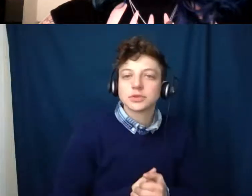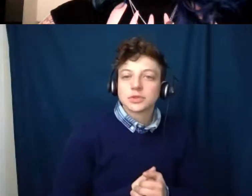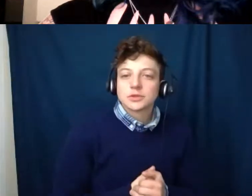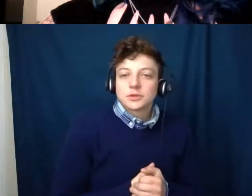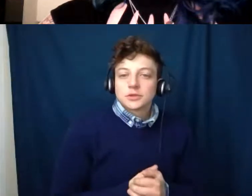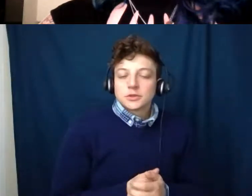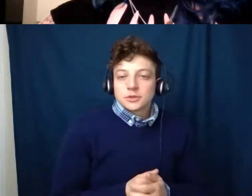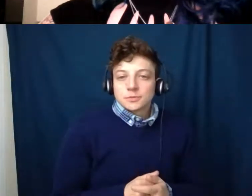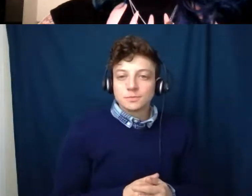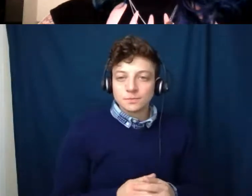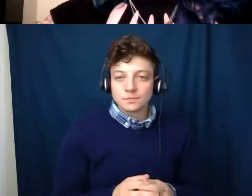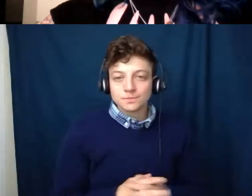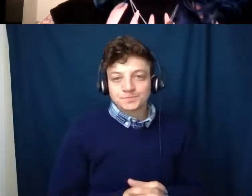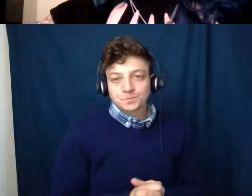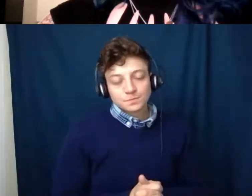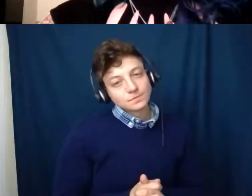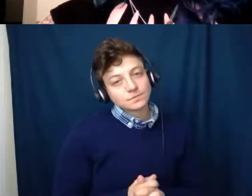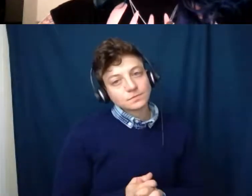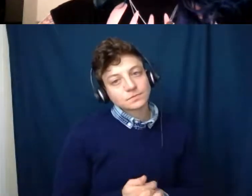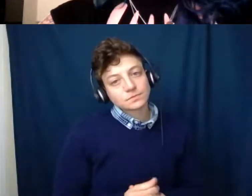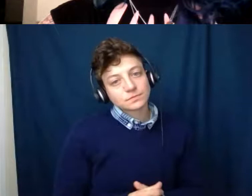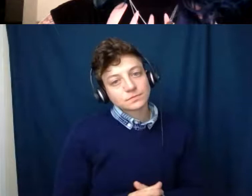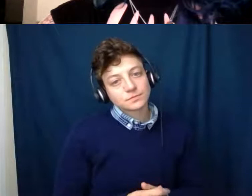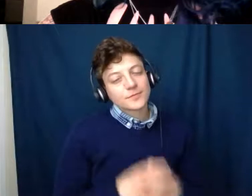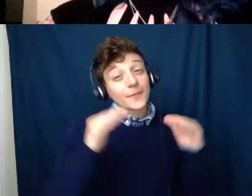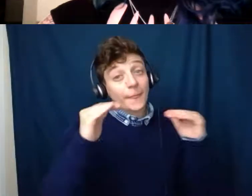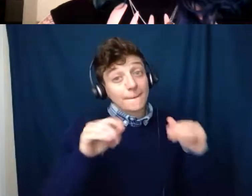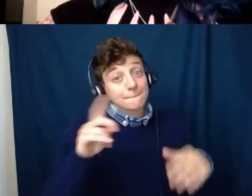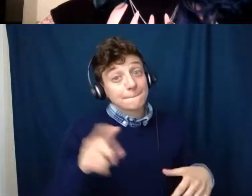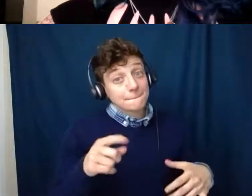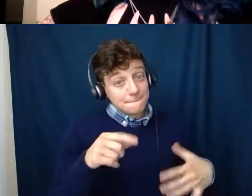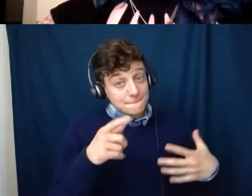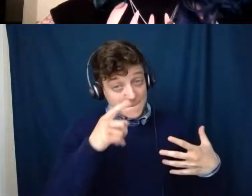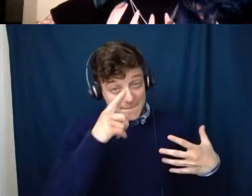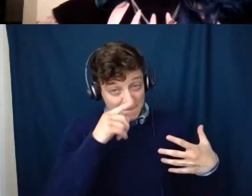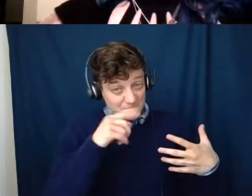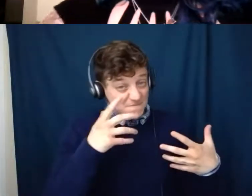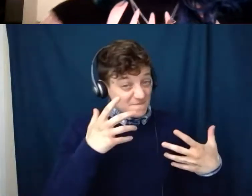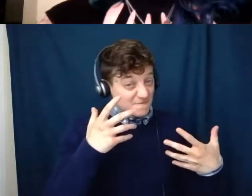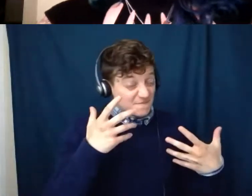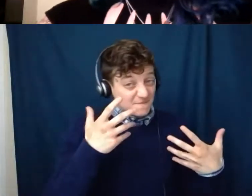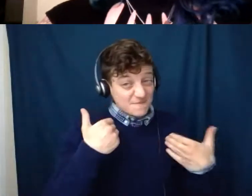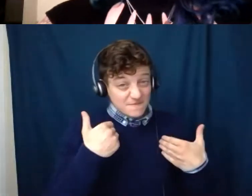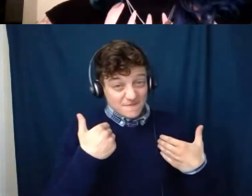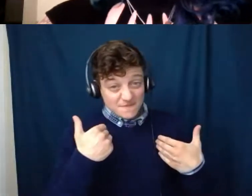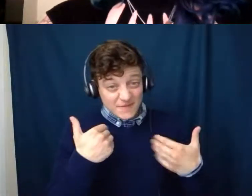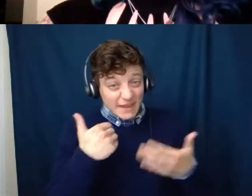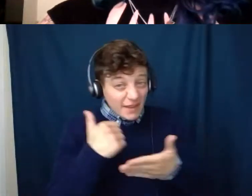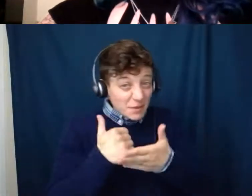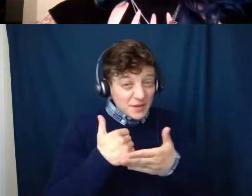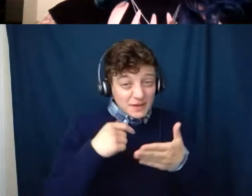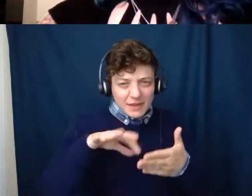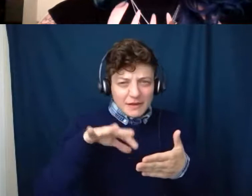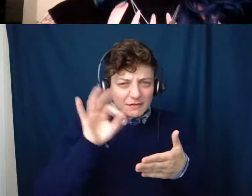Thank you for that. So the next question, could you point us to where we could find the training for